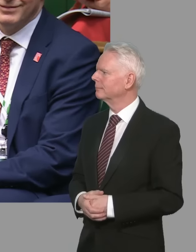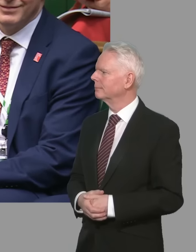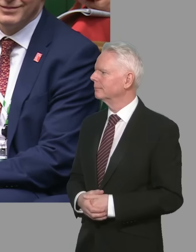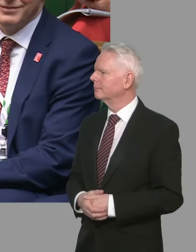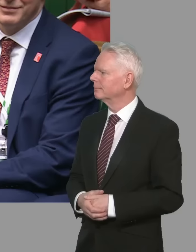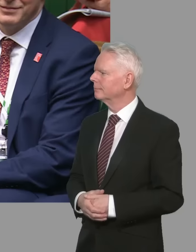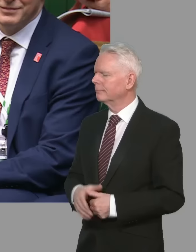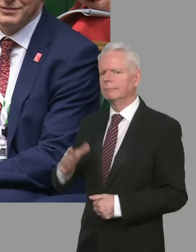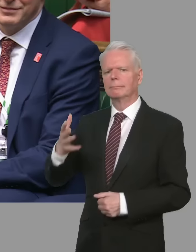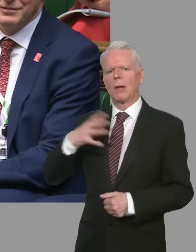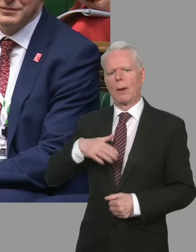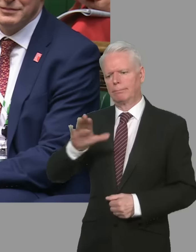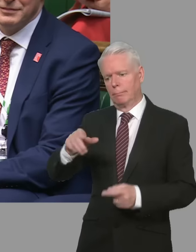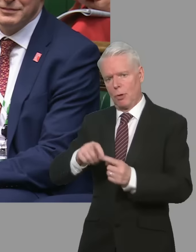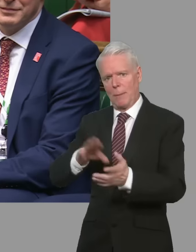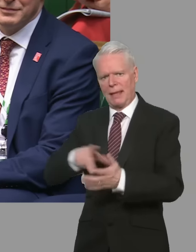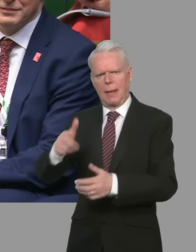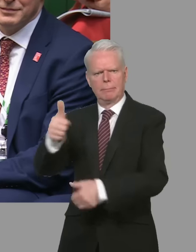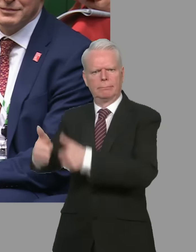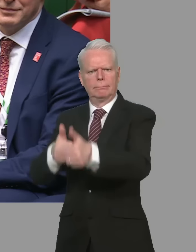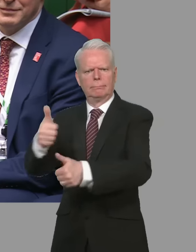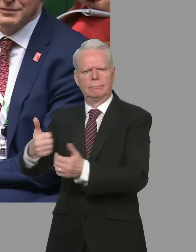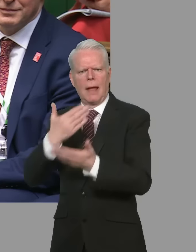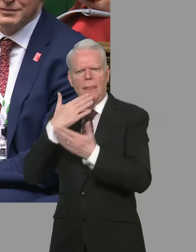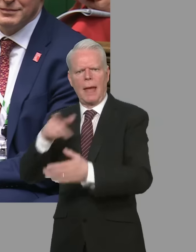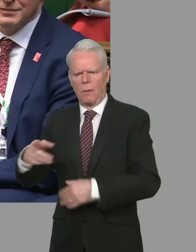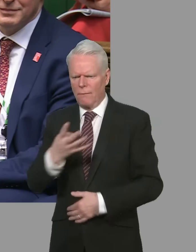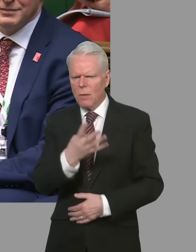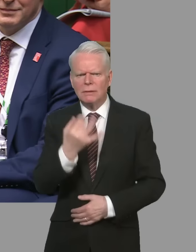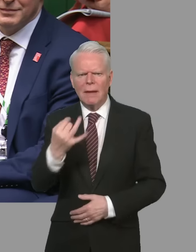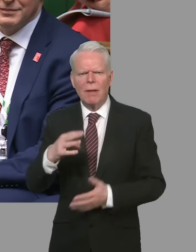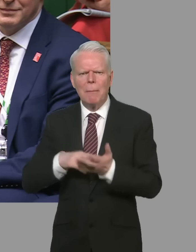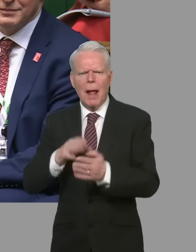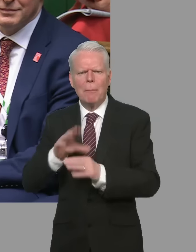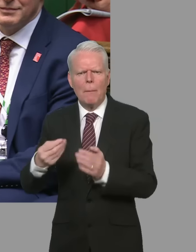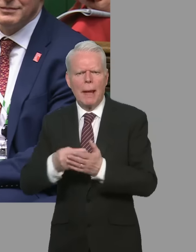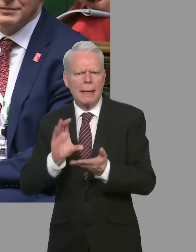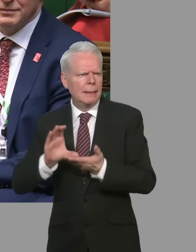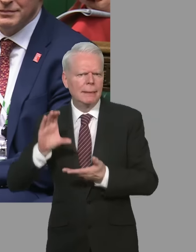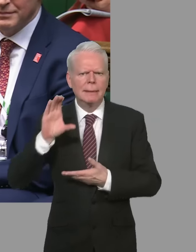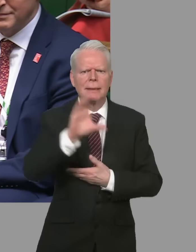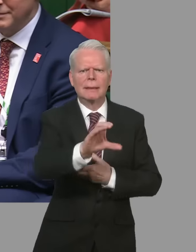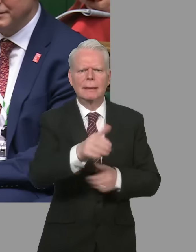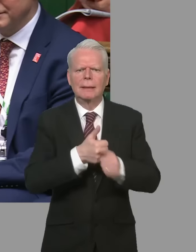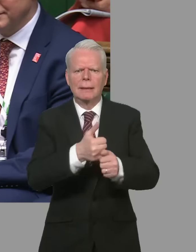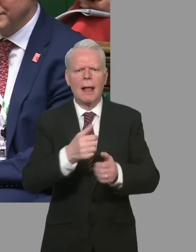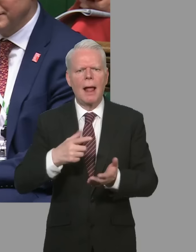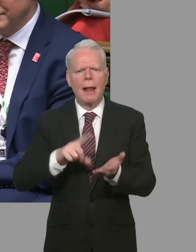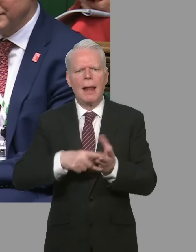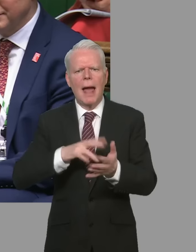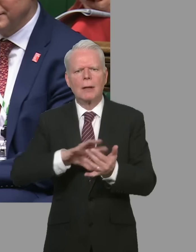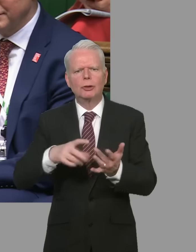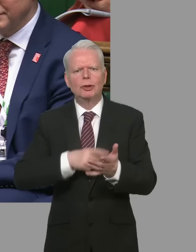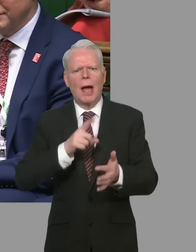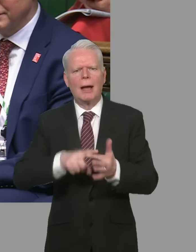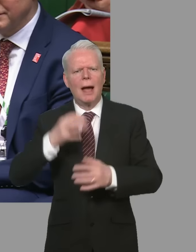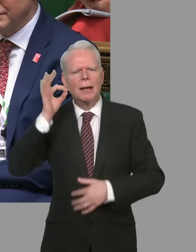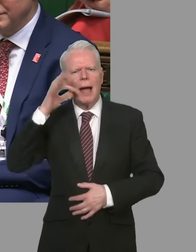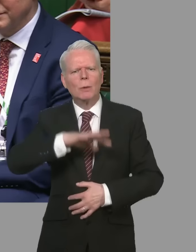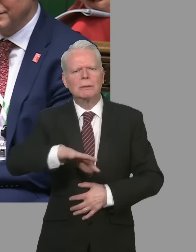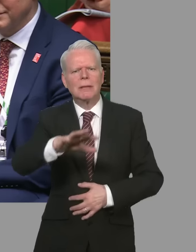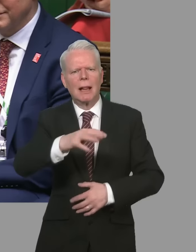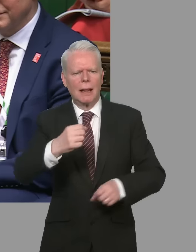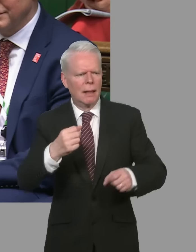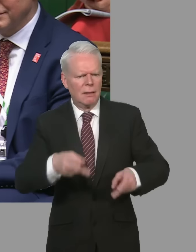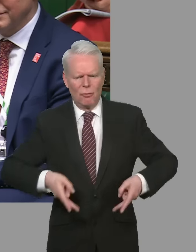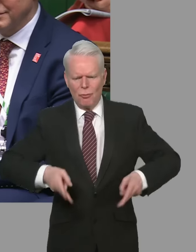my constituents still feel like they need a moon buggy to navigate the streets of Lancashire. So would you agree with me that the reformed councillors at